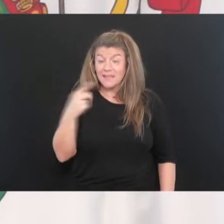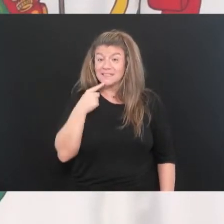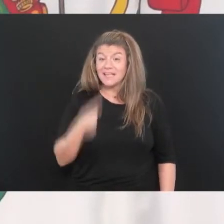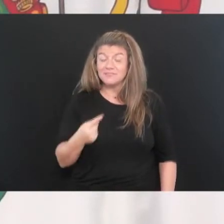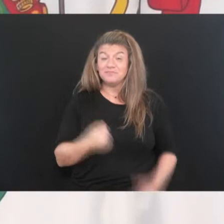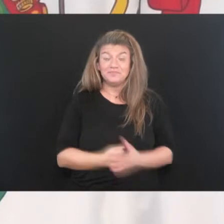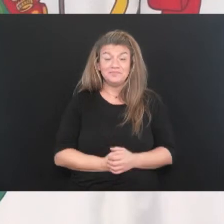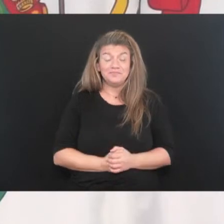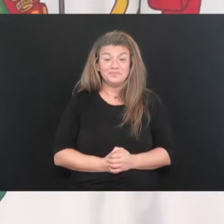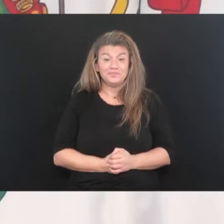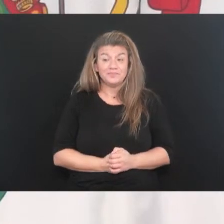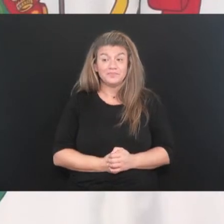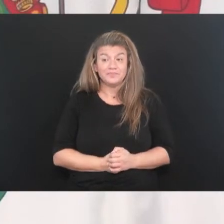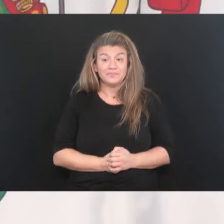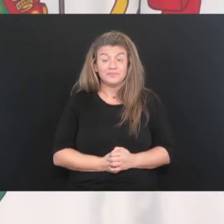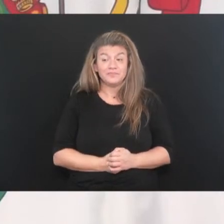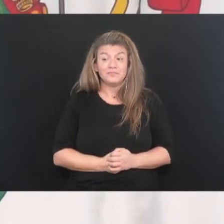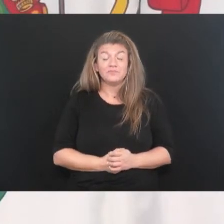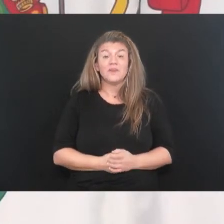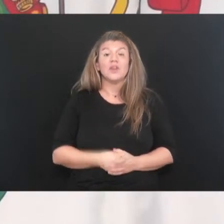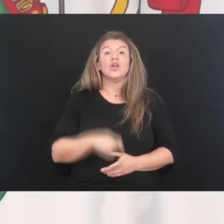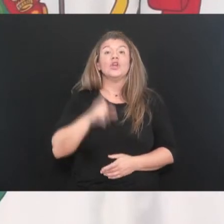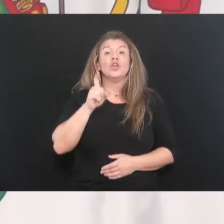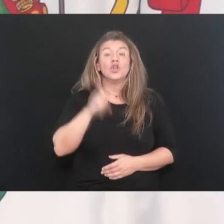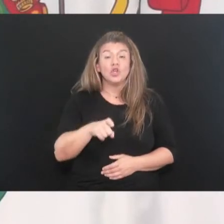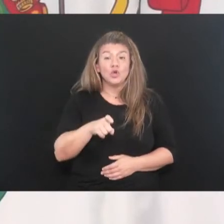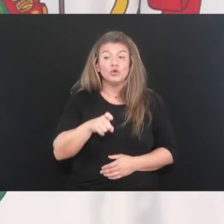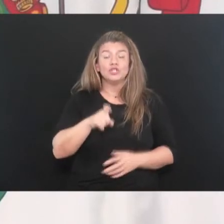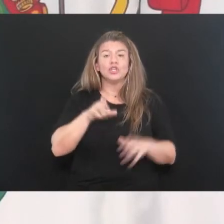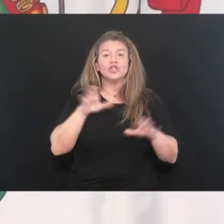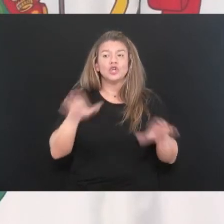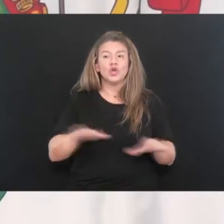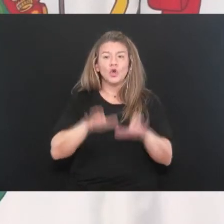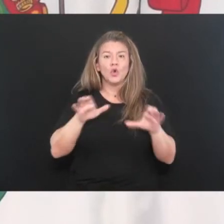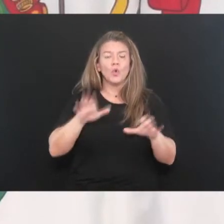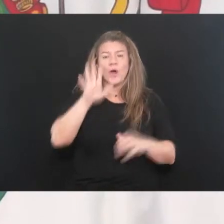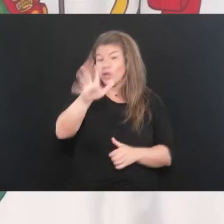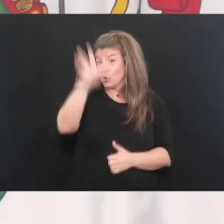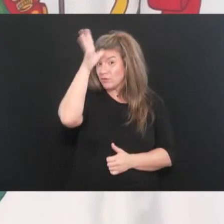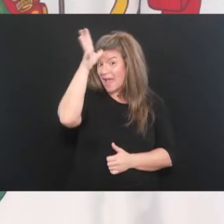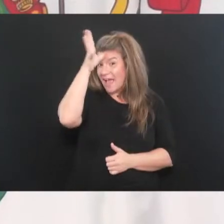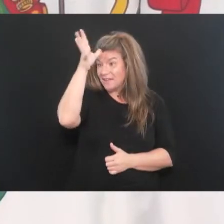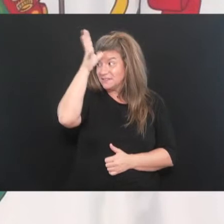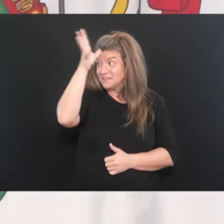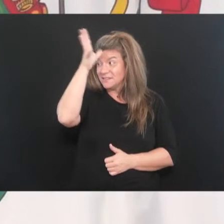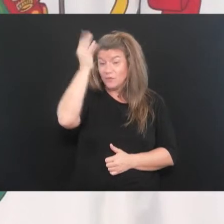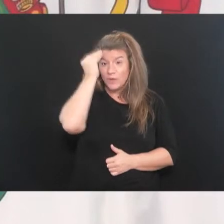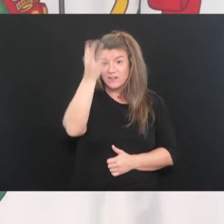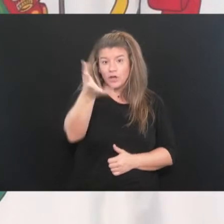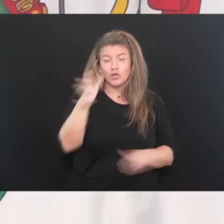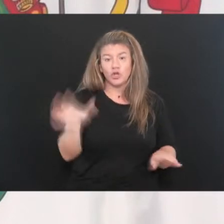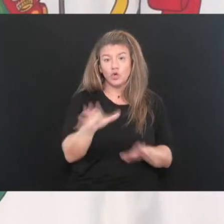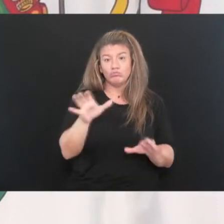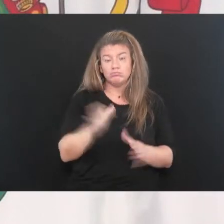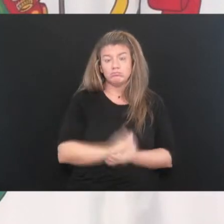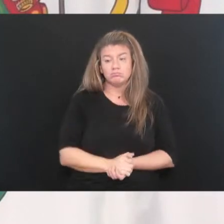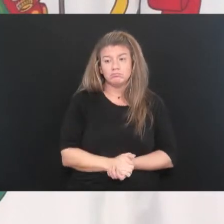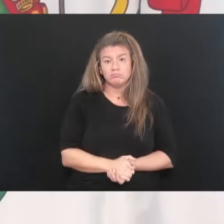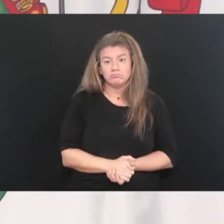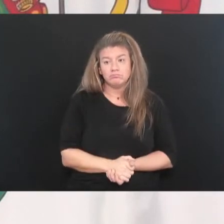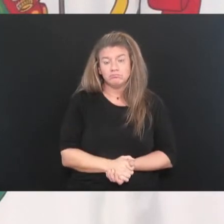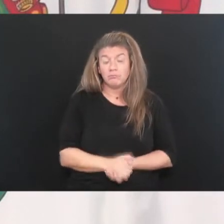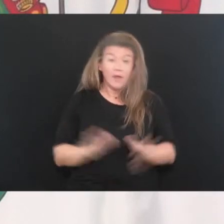said, you should do what your dad would tell you to do. Now I'm